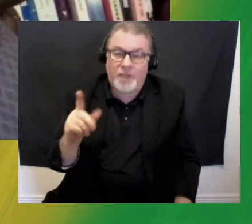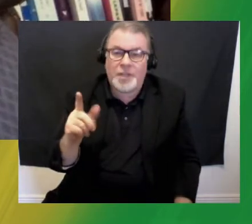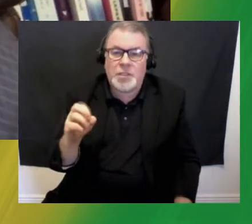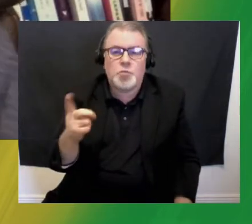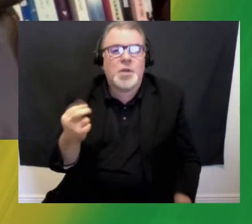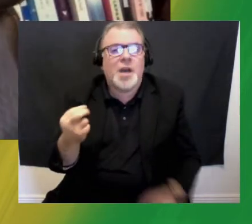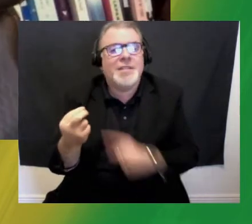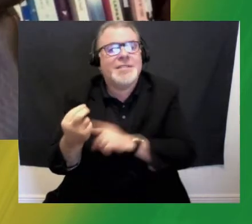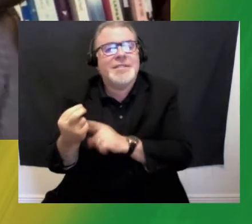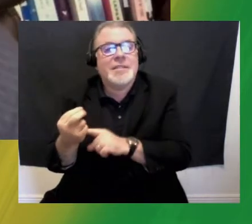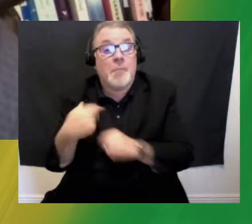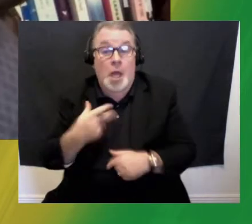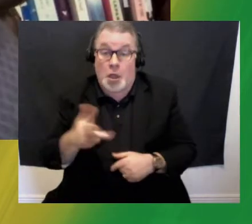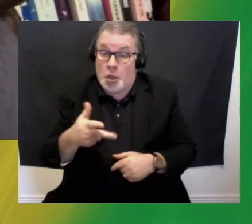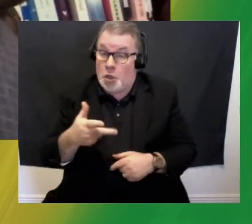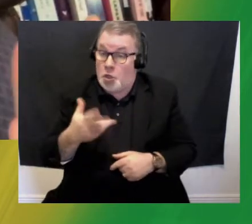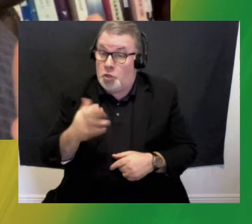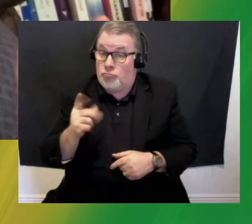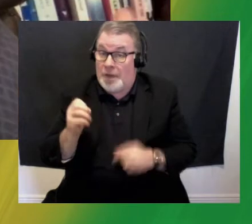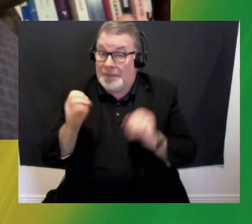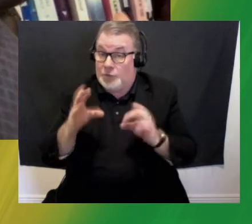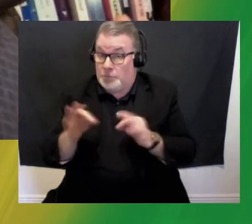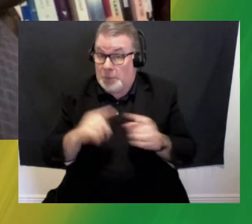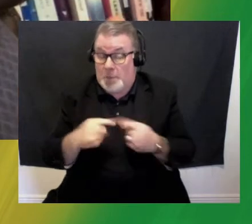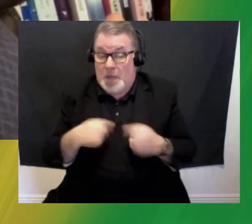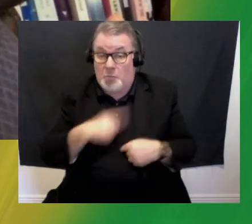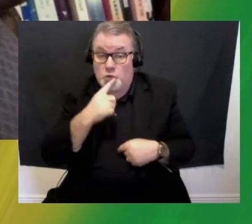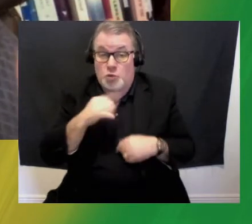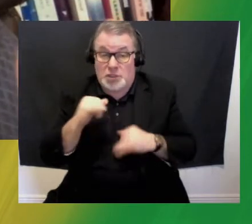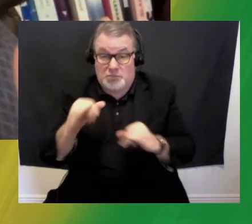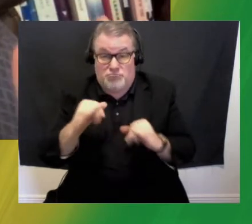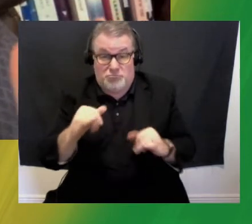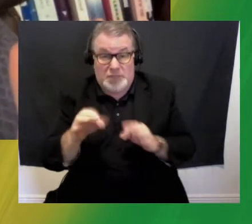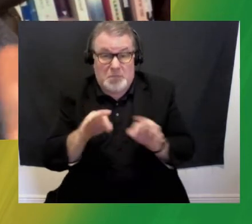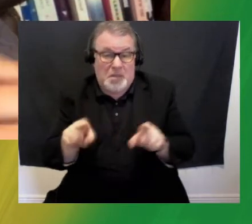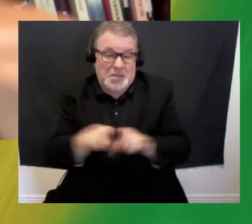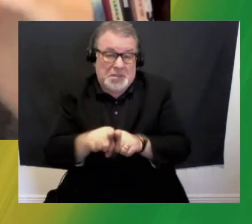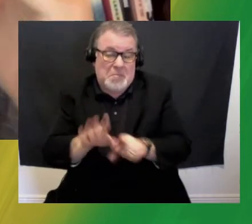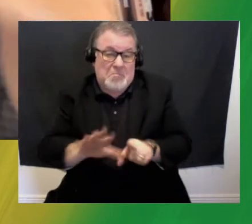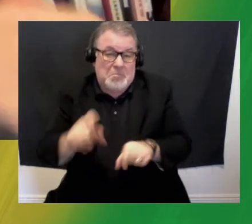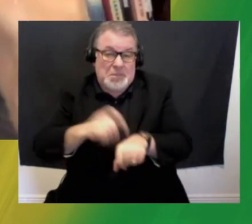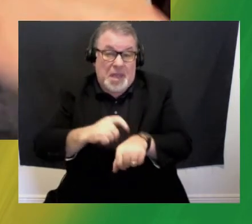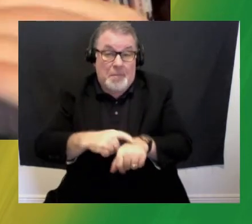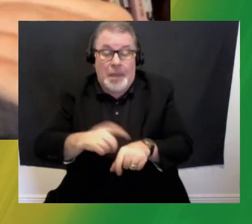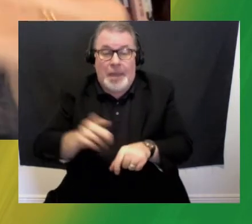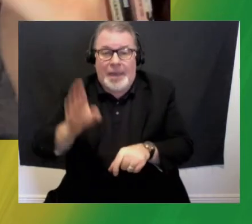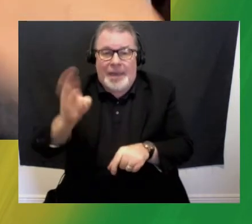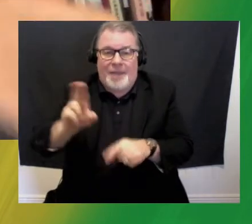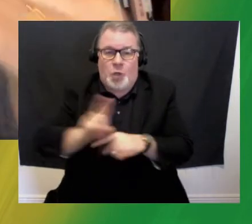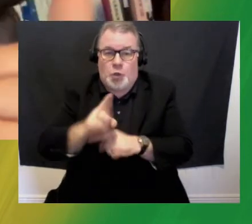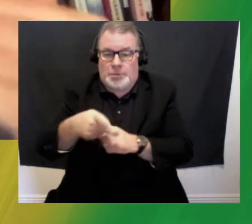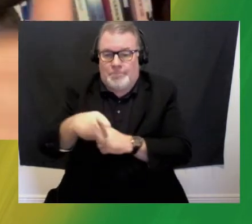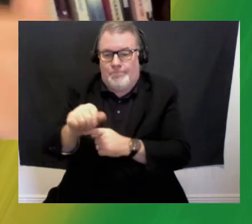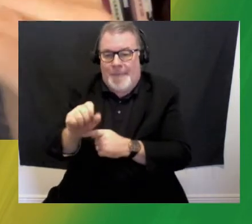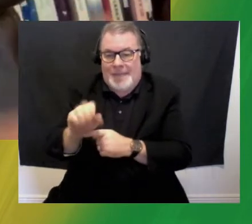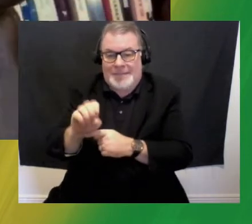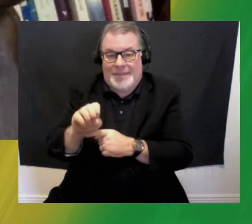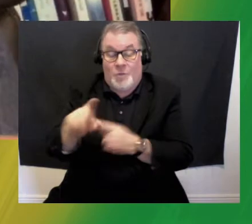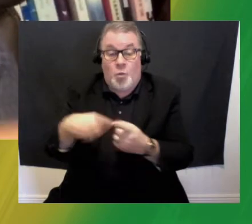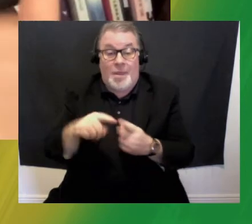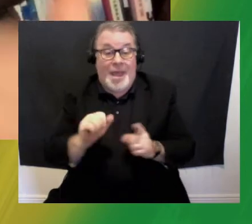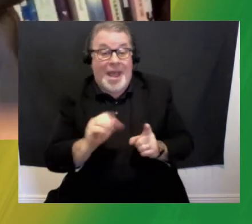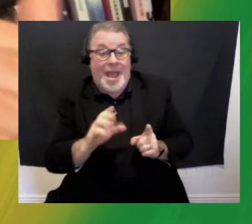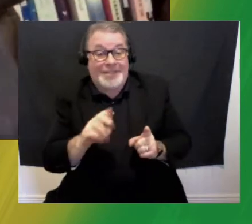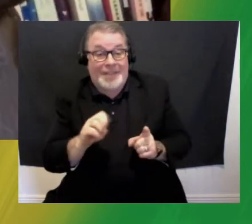teacher explained to me, and I'm sure at some point explained to you as well around that same grade, right? That never use the passive voice when the active voice will